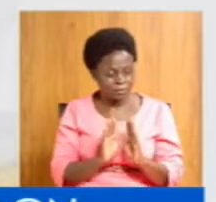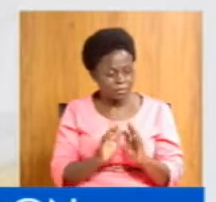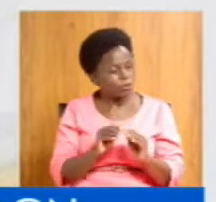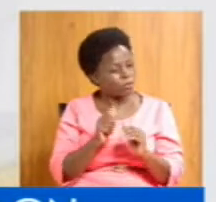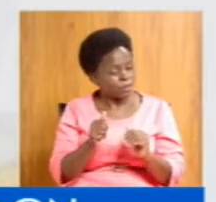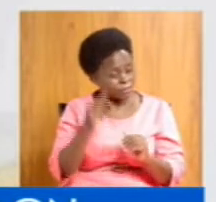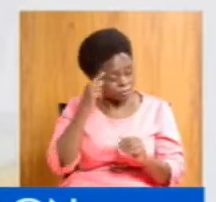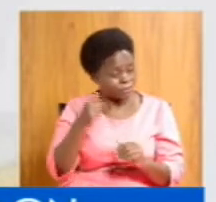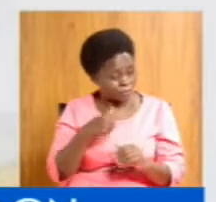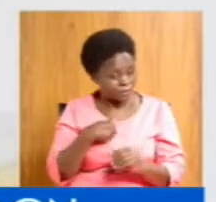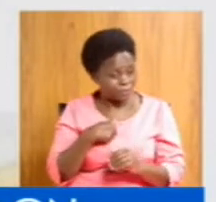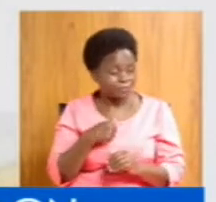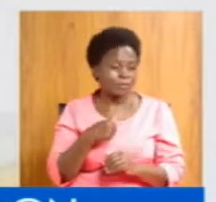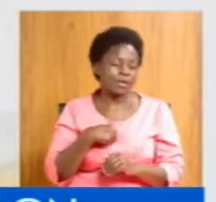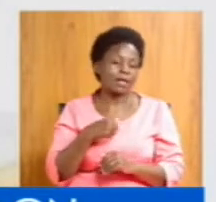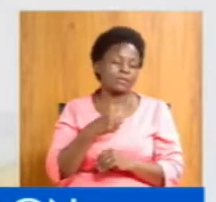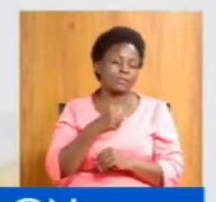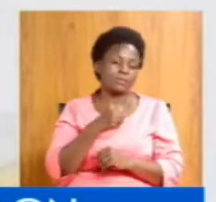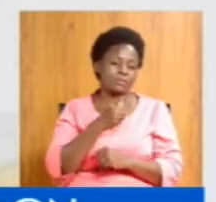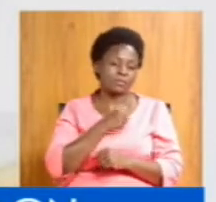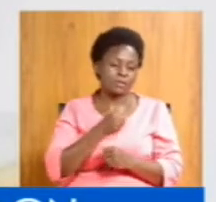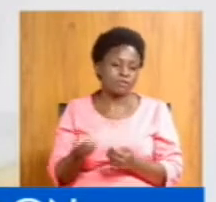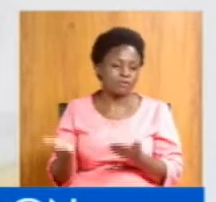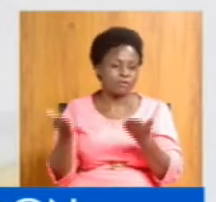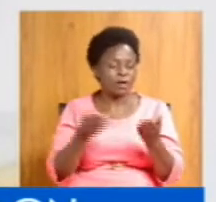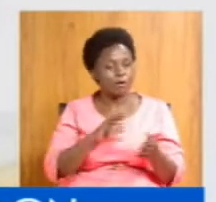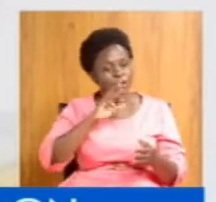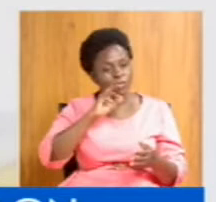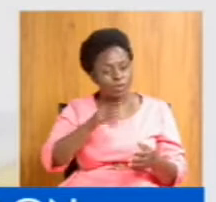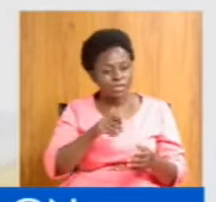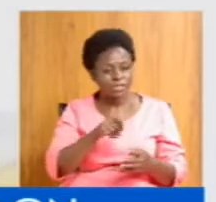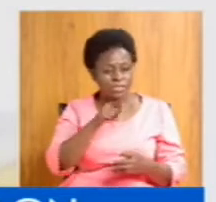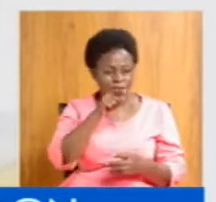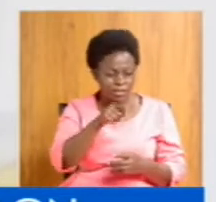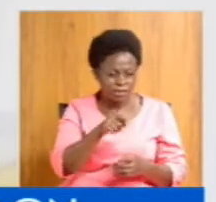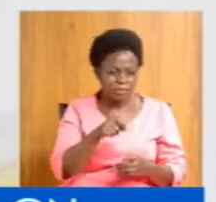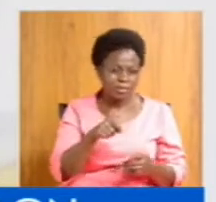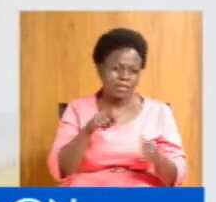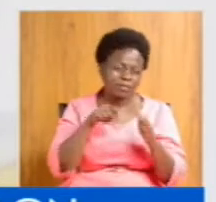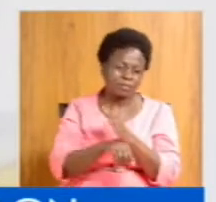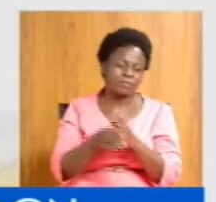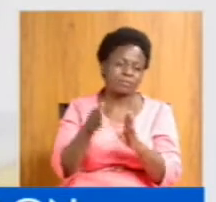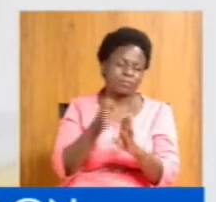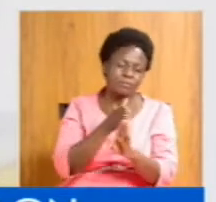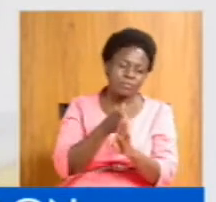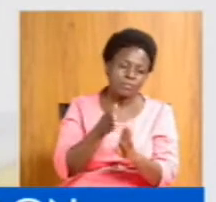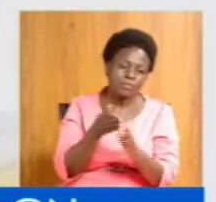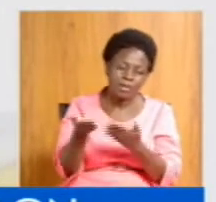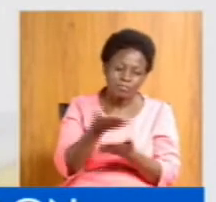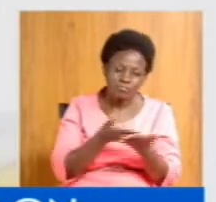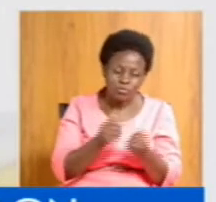Well, for me, I would love to bring my... I wanted to respond firstly to him, then dive into my conversation with you.